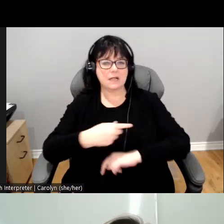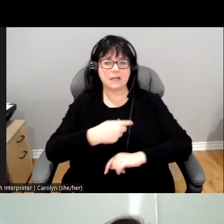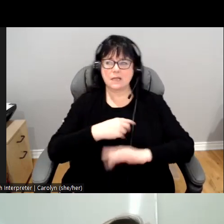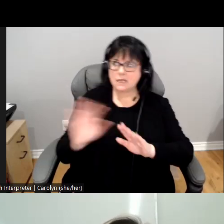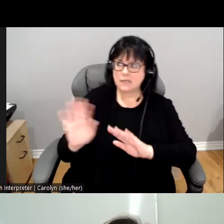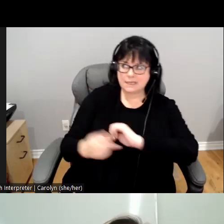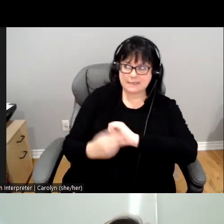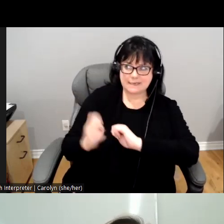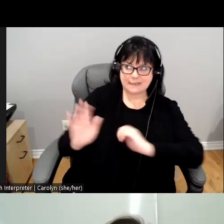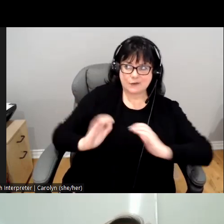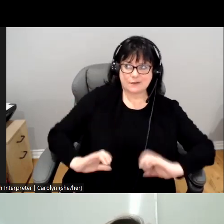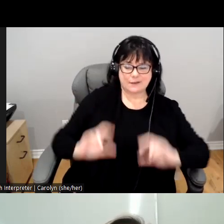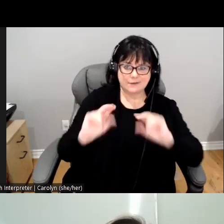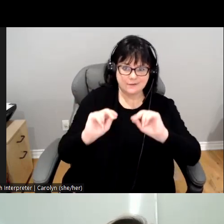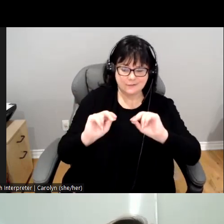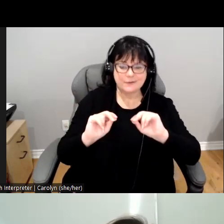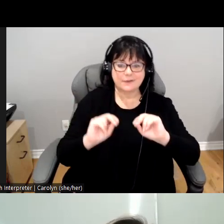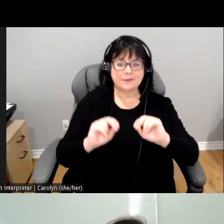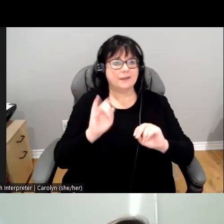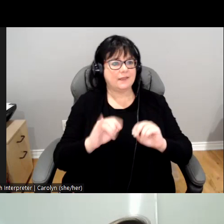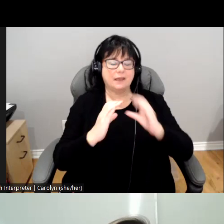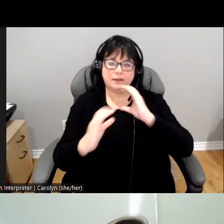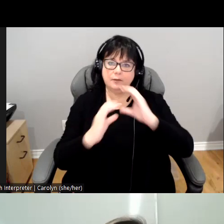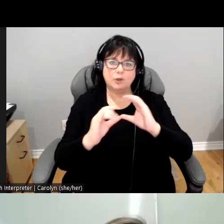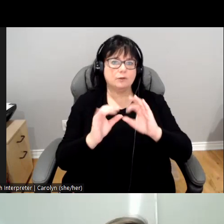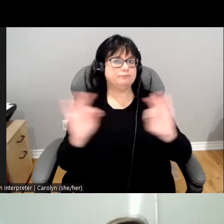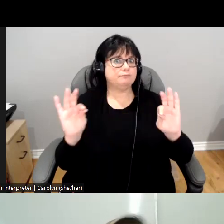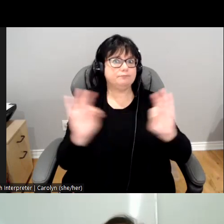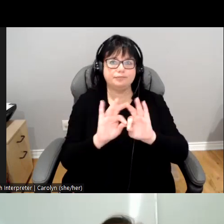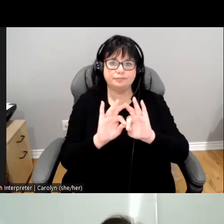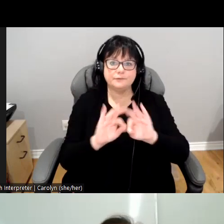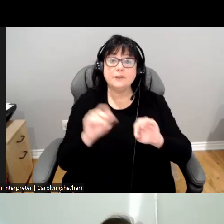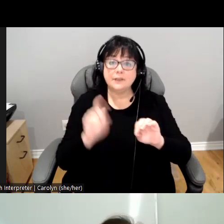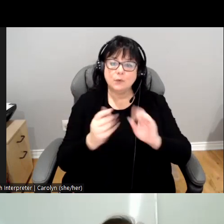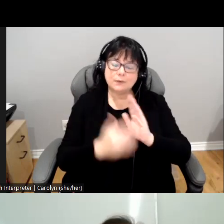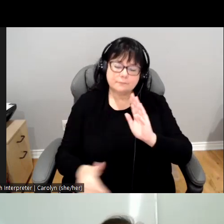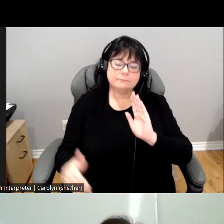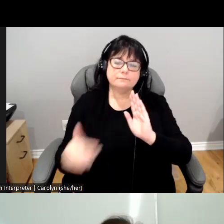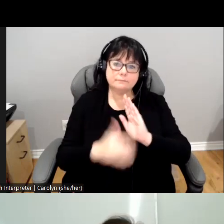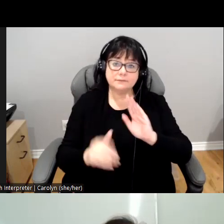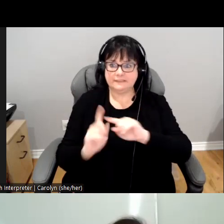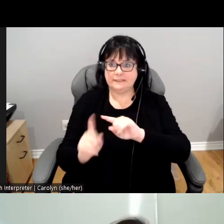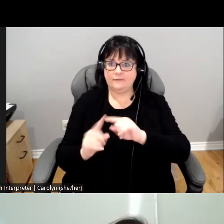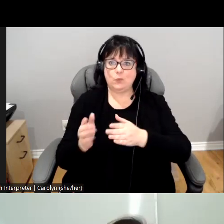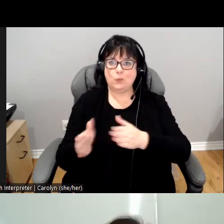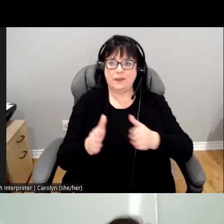key, but it had to be something that we communicated over and over again in many different ways. And we did do that,